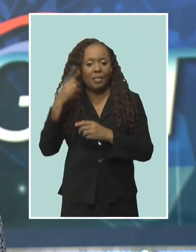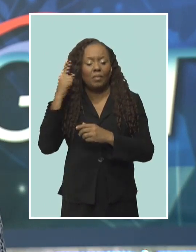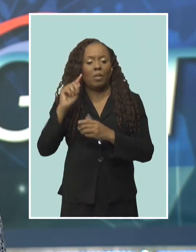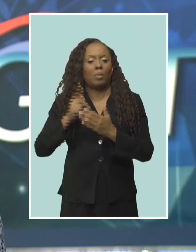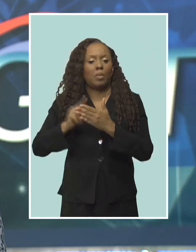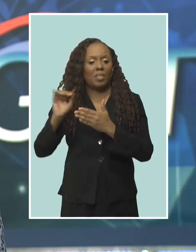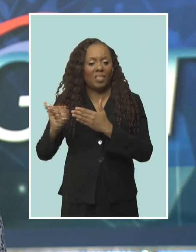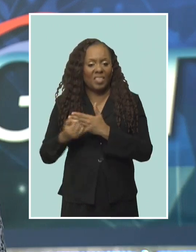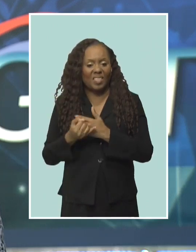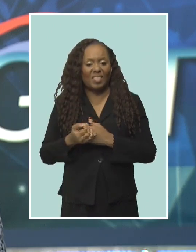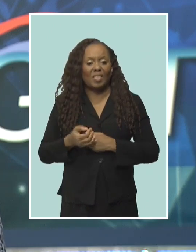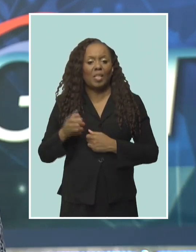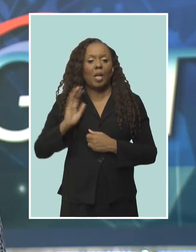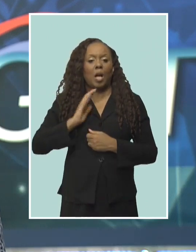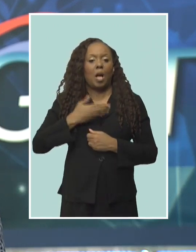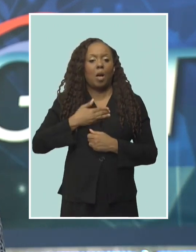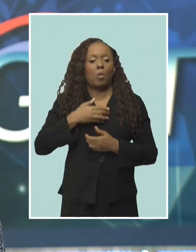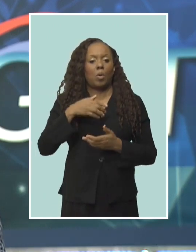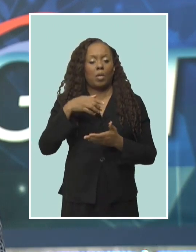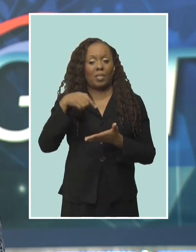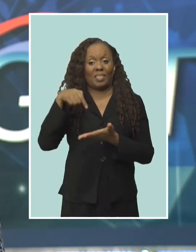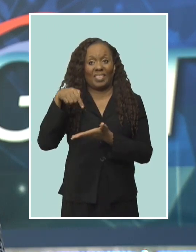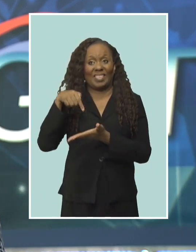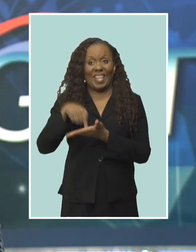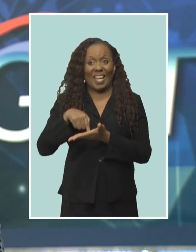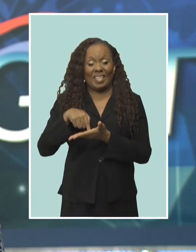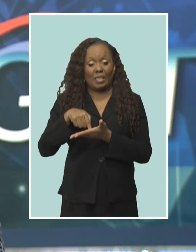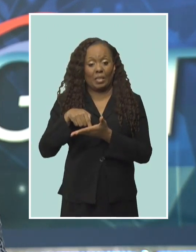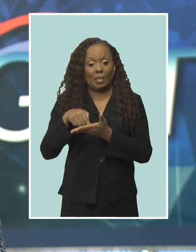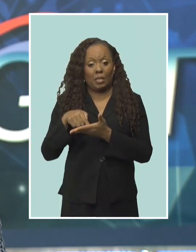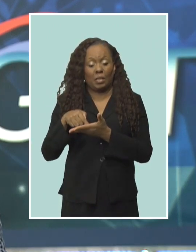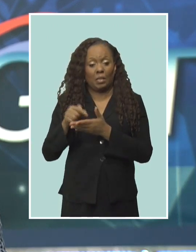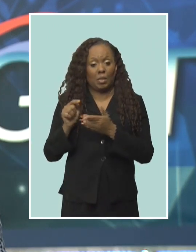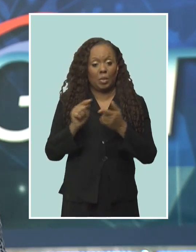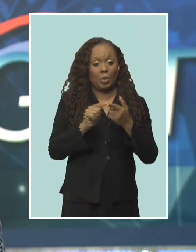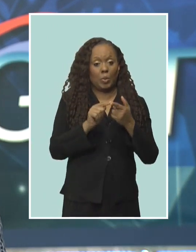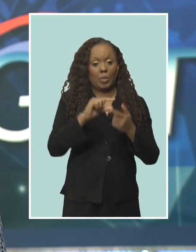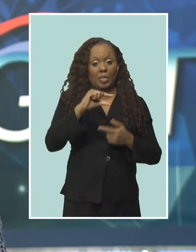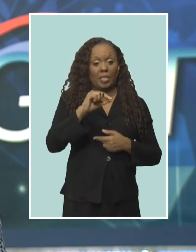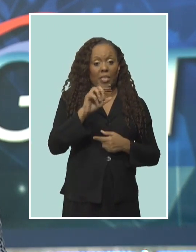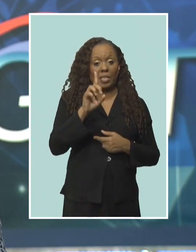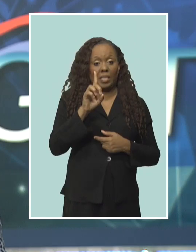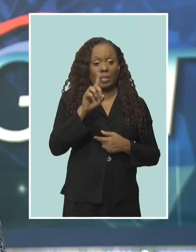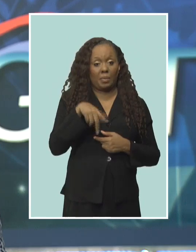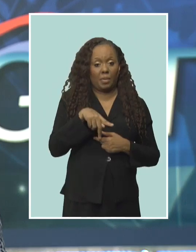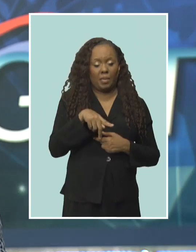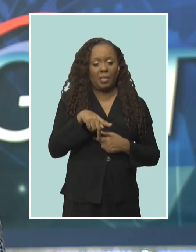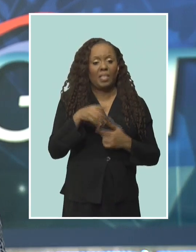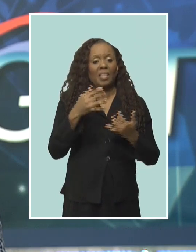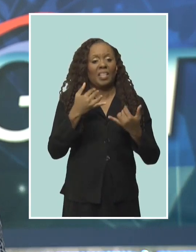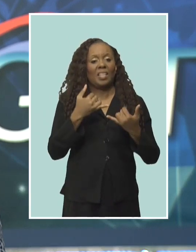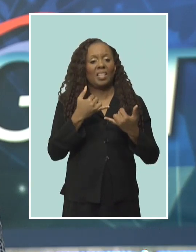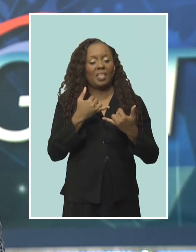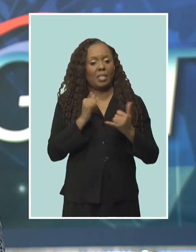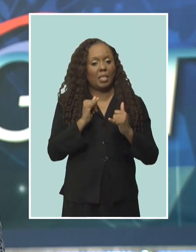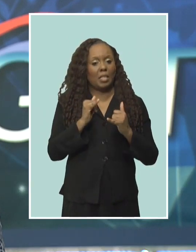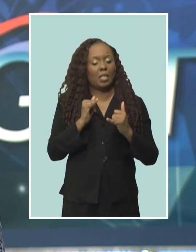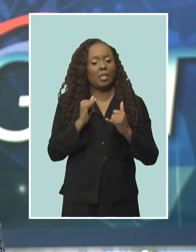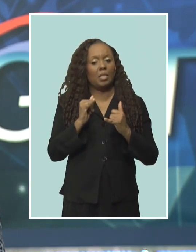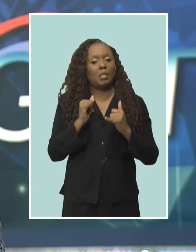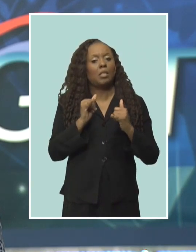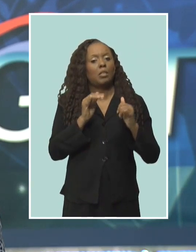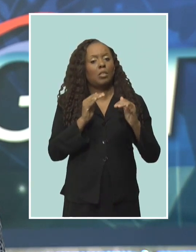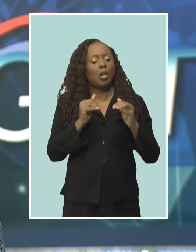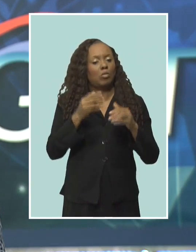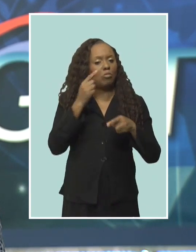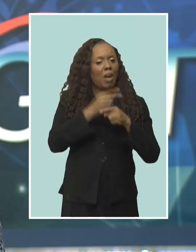country's debt to GDP ratio is still heading in the right direction. She made this clear as government signed a U.S. $75